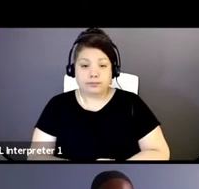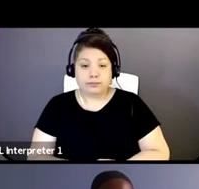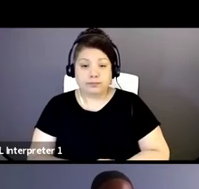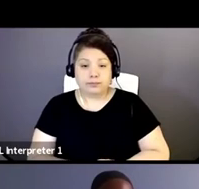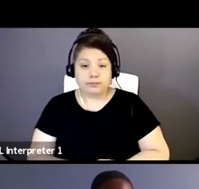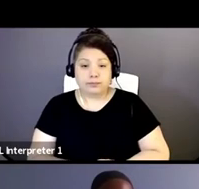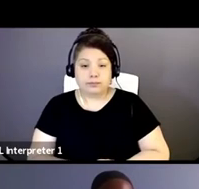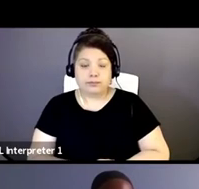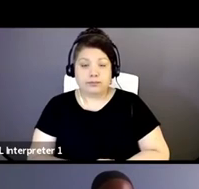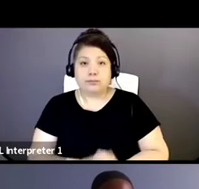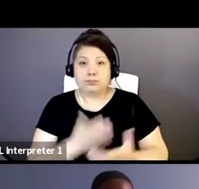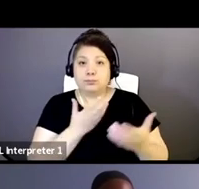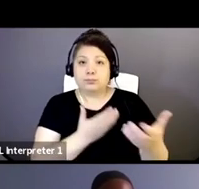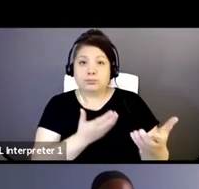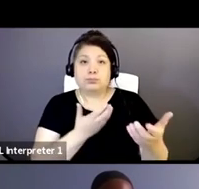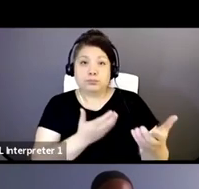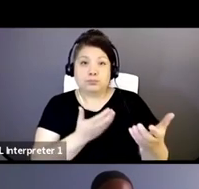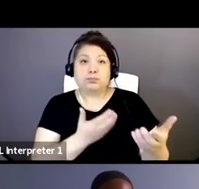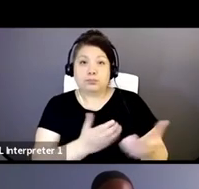Hey!